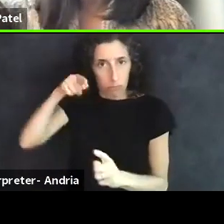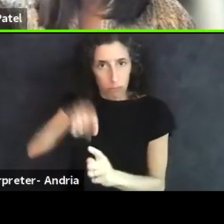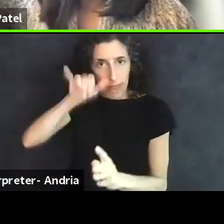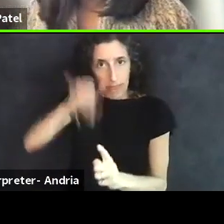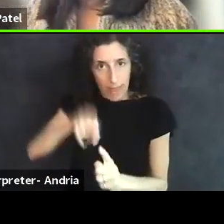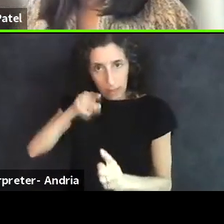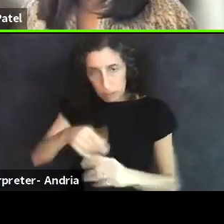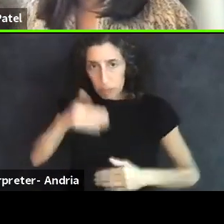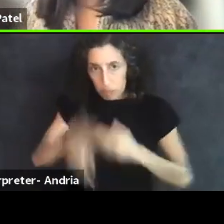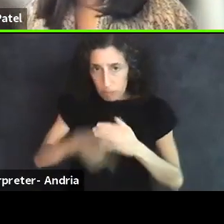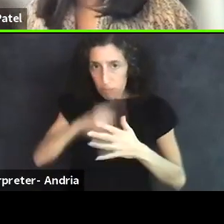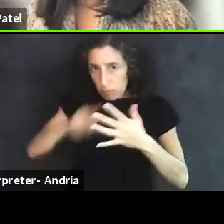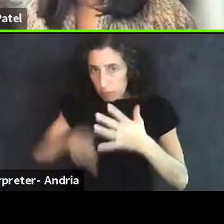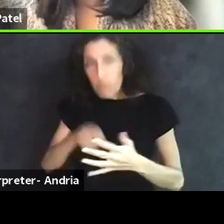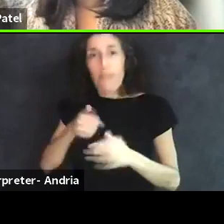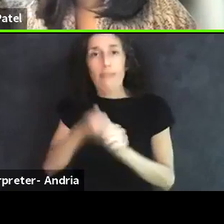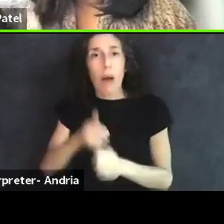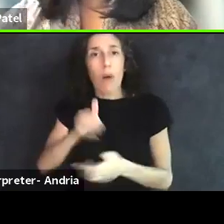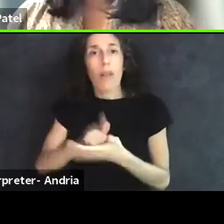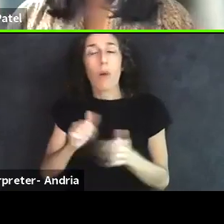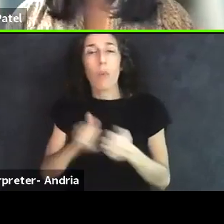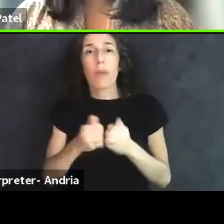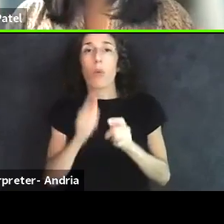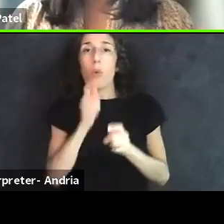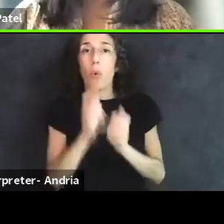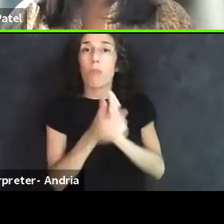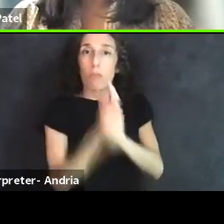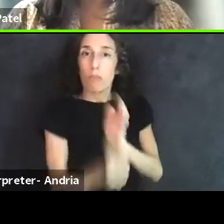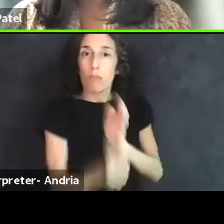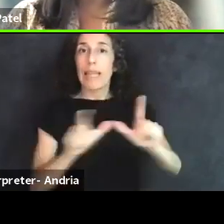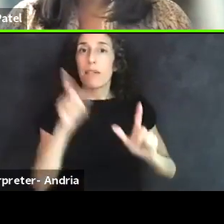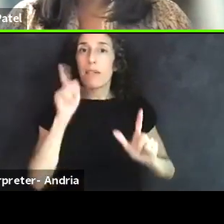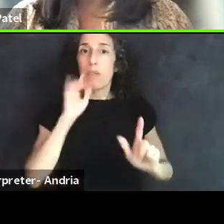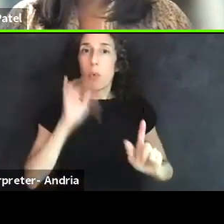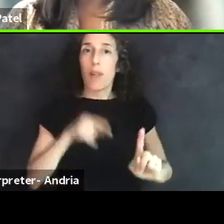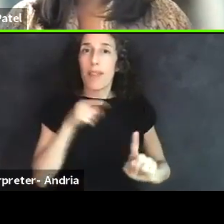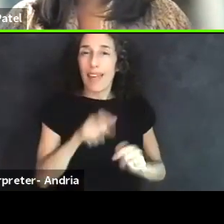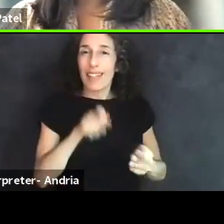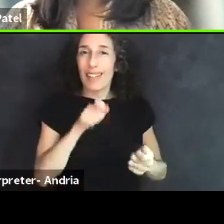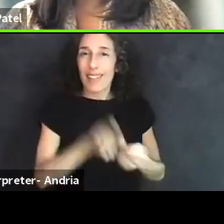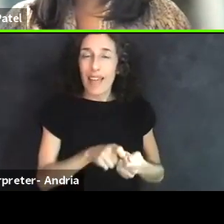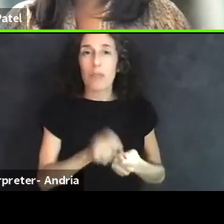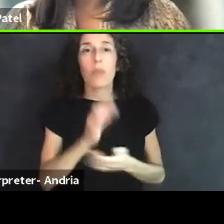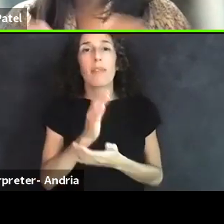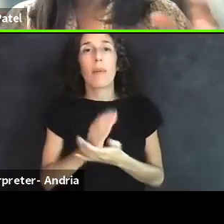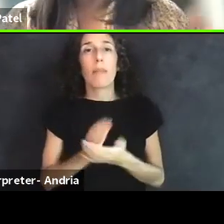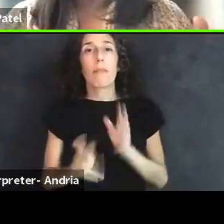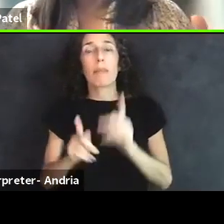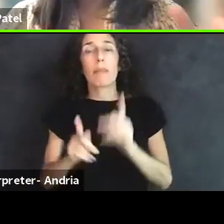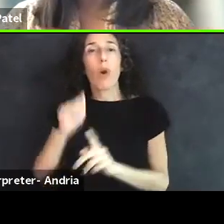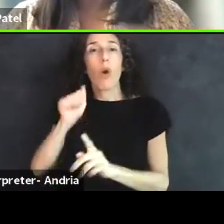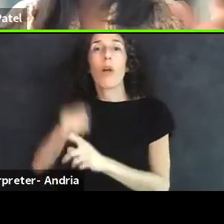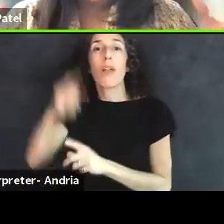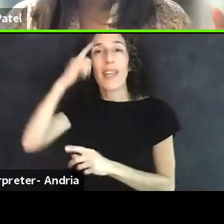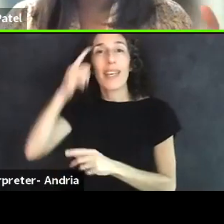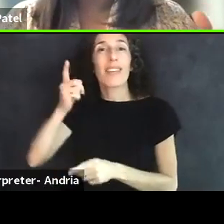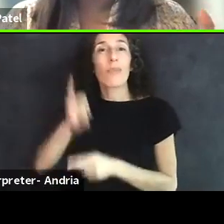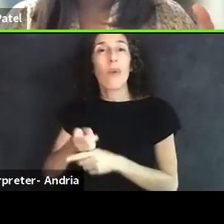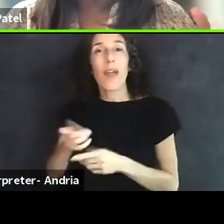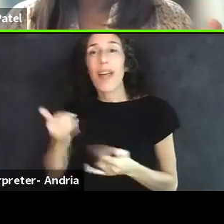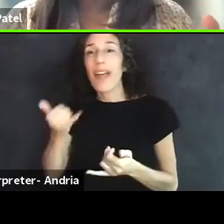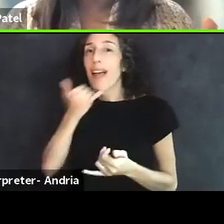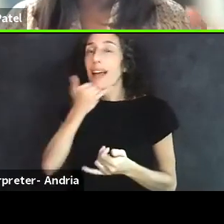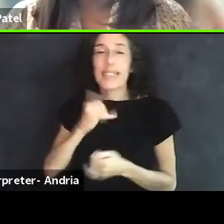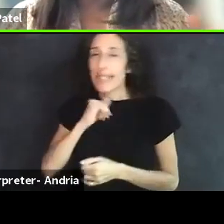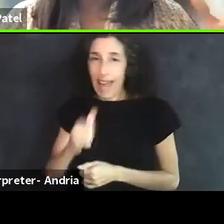appropriately. So I think just to Blair's point, to be able to increase access